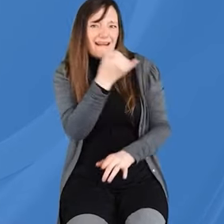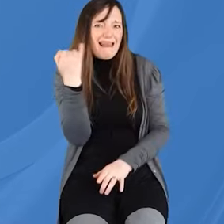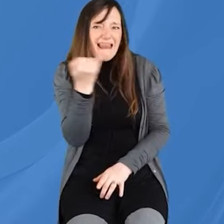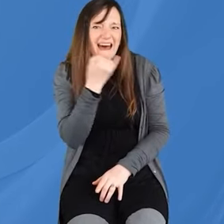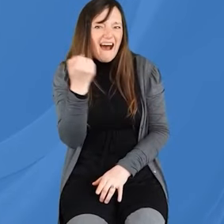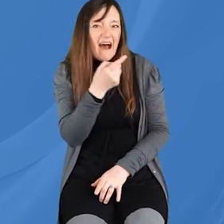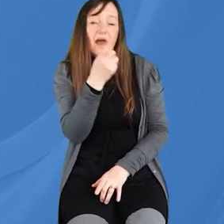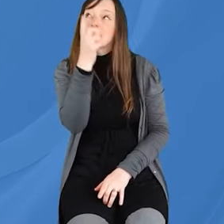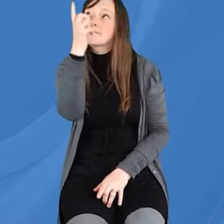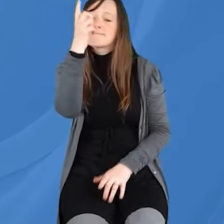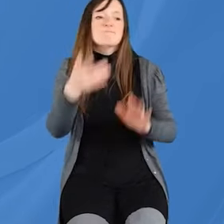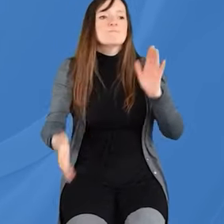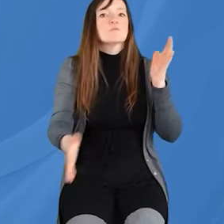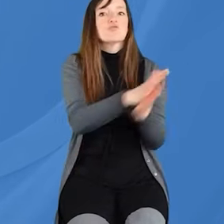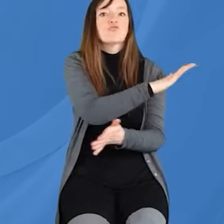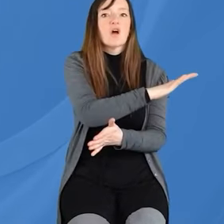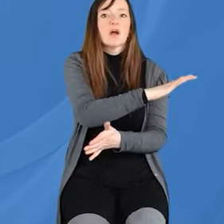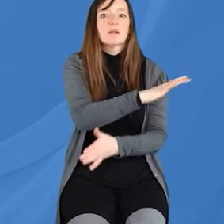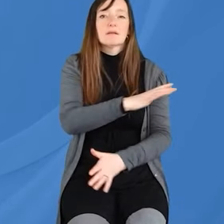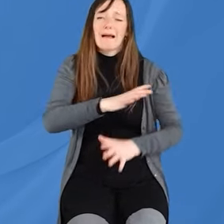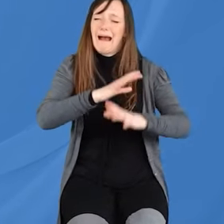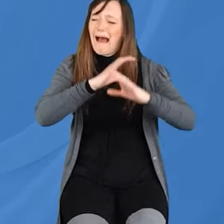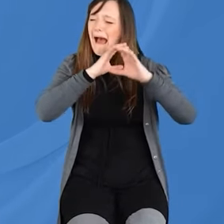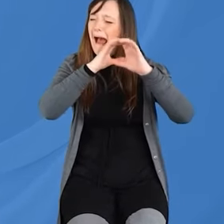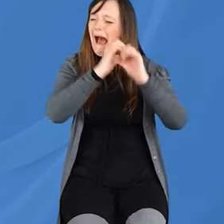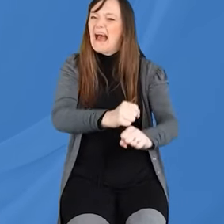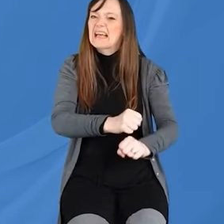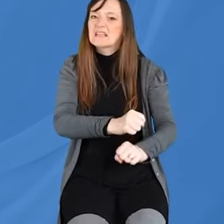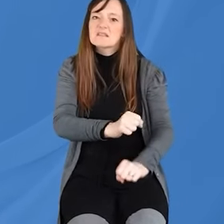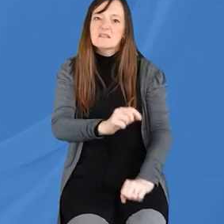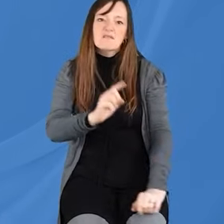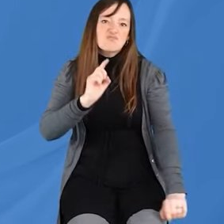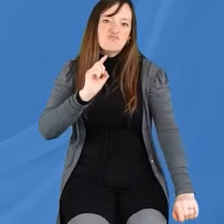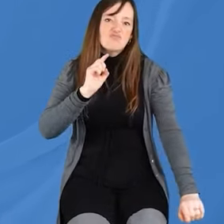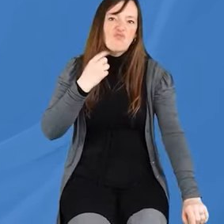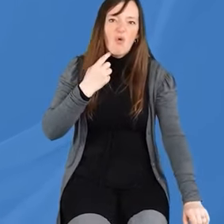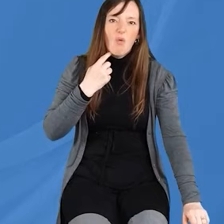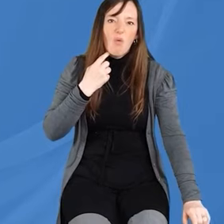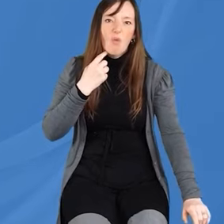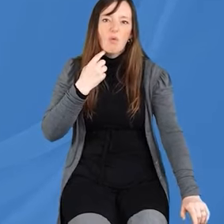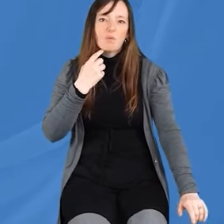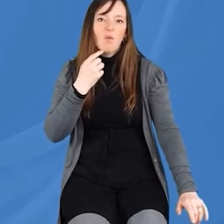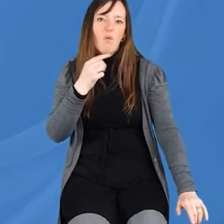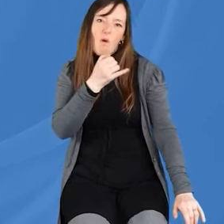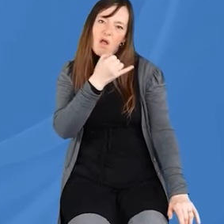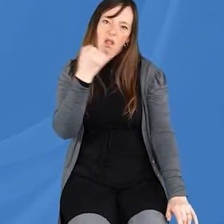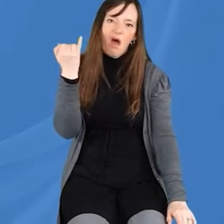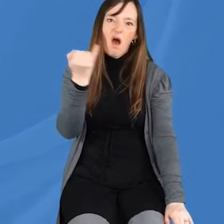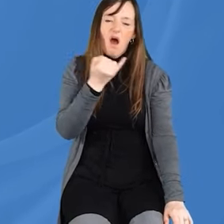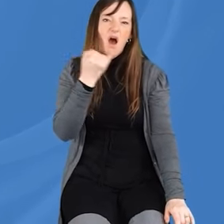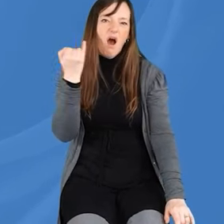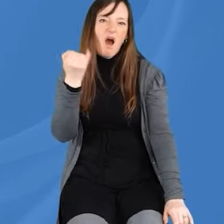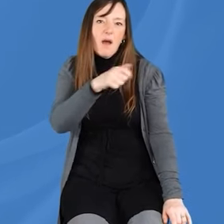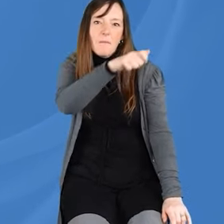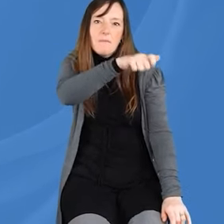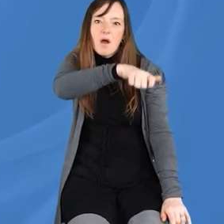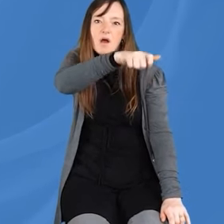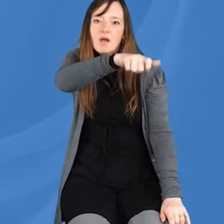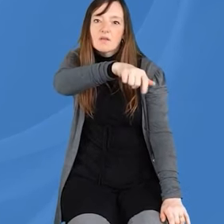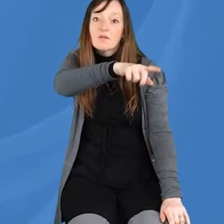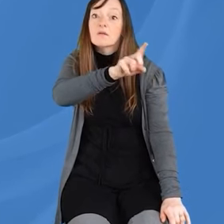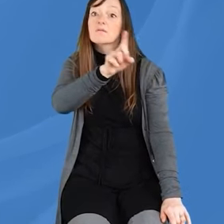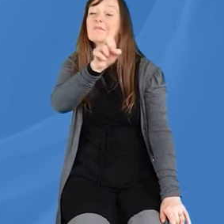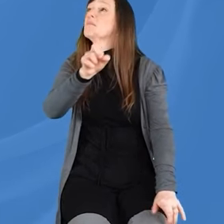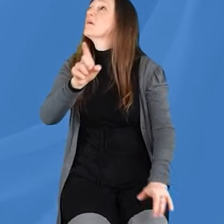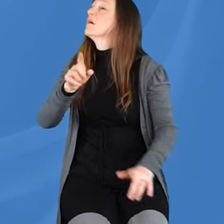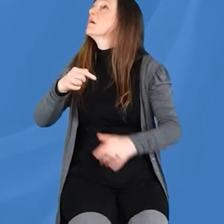who speak lies. The Lord abhors the bloodthirsty and deceitful man. But